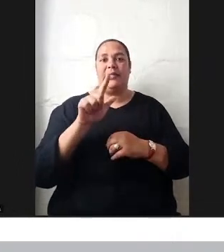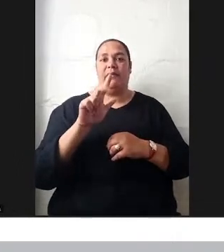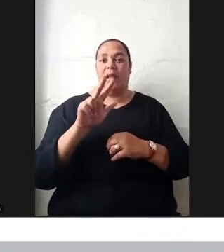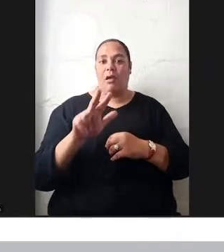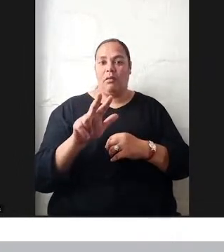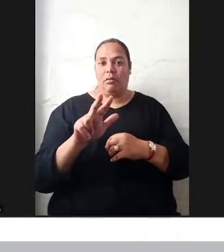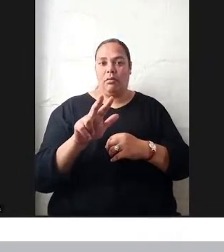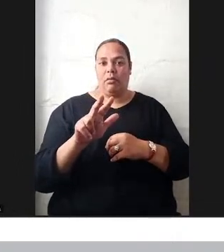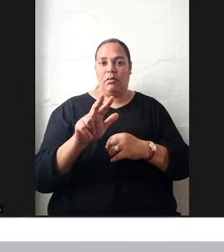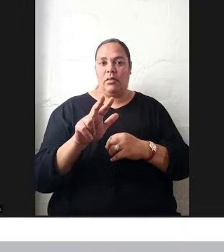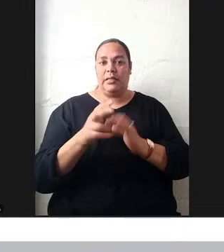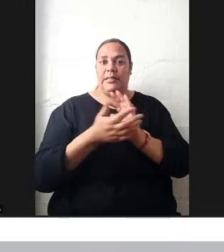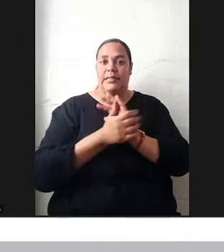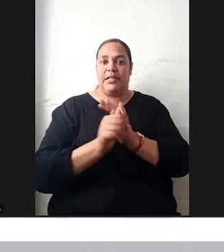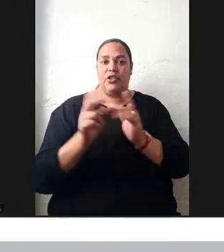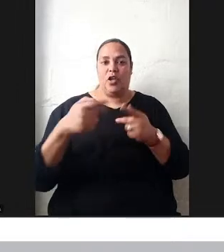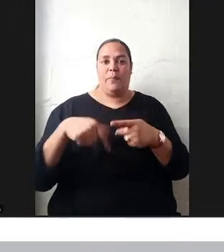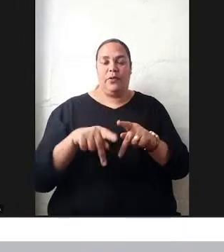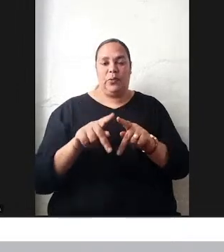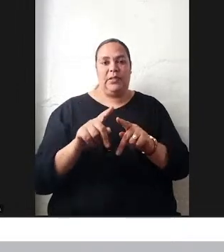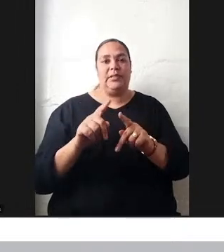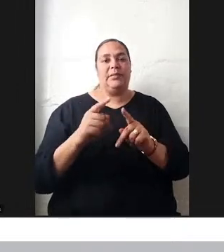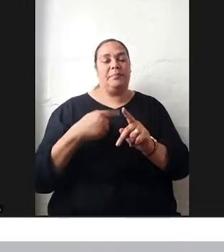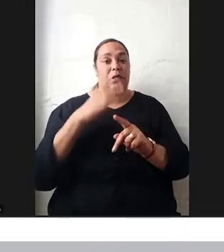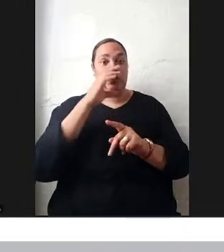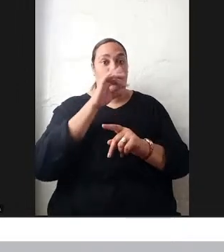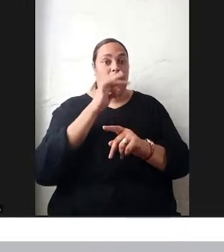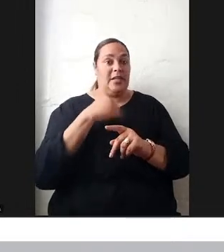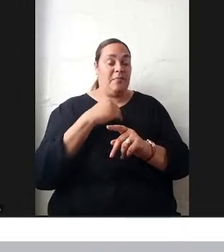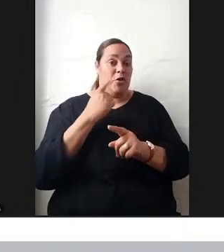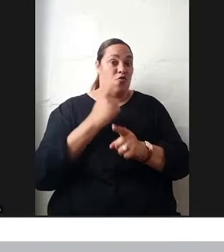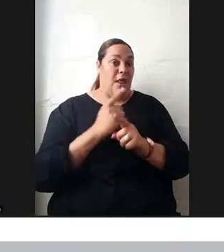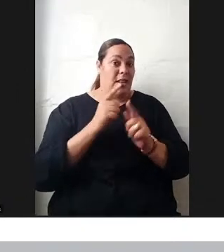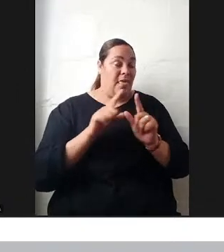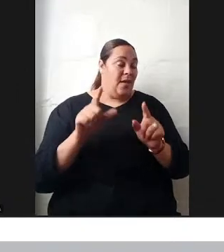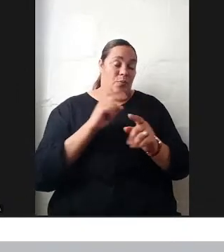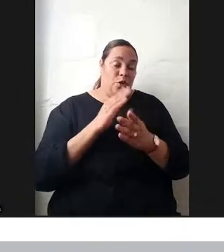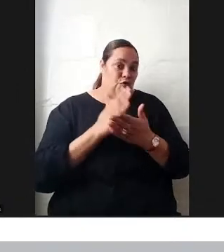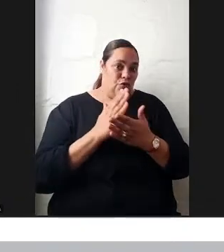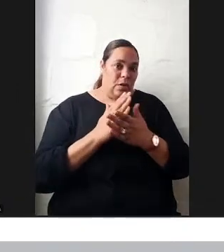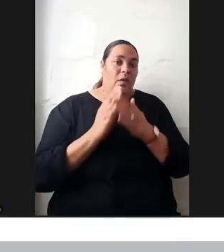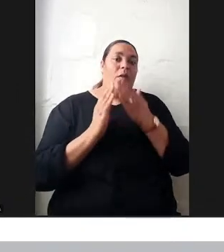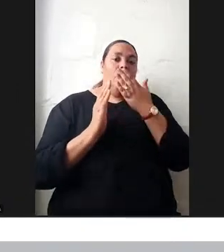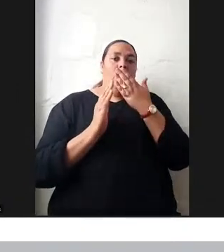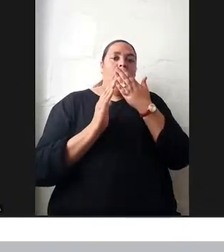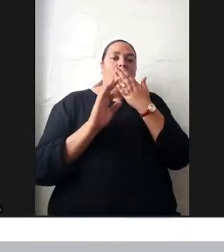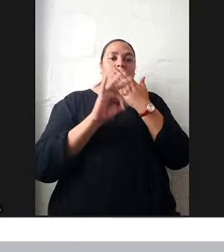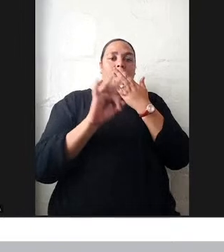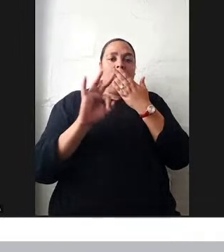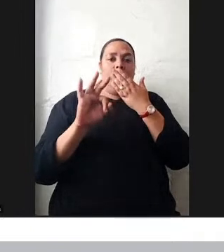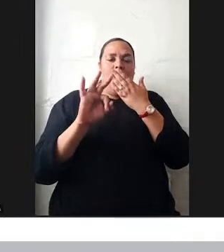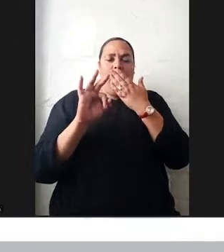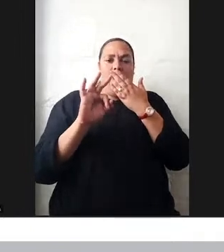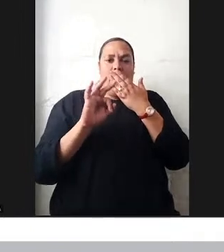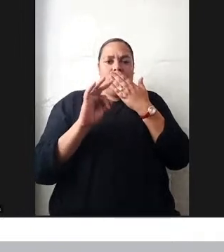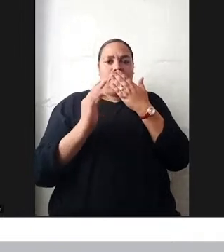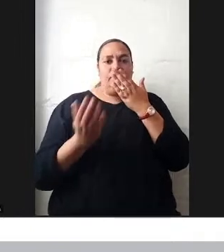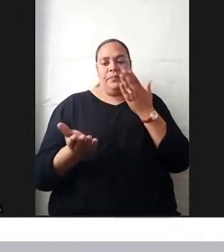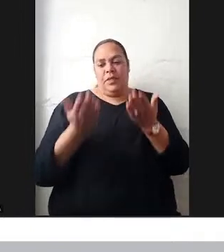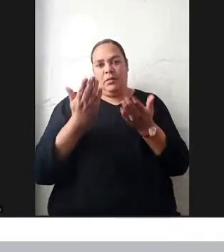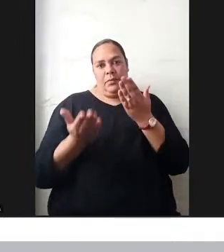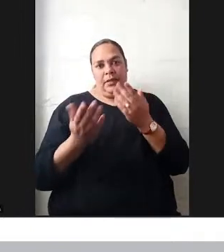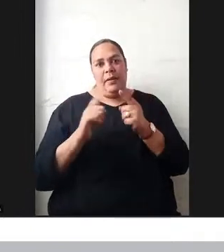78 skills opportunities, I'm assuming if I'm using the right language, and 33 in tourism. And the biggest is call